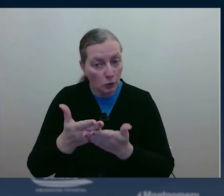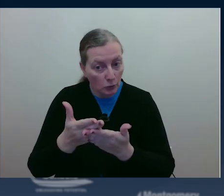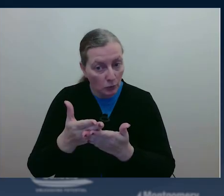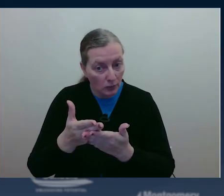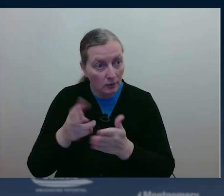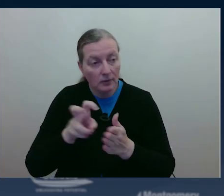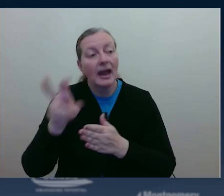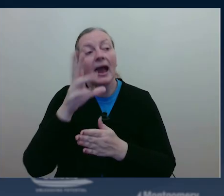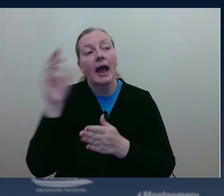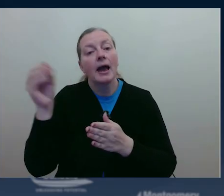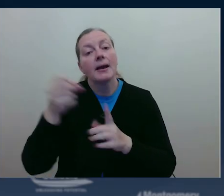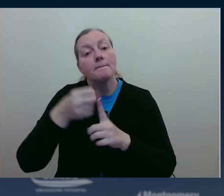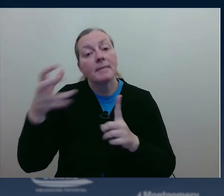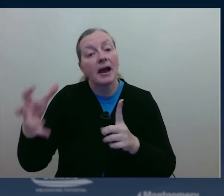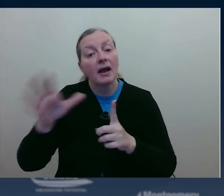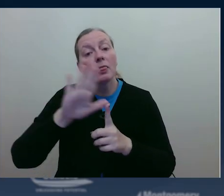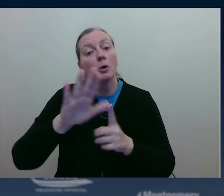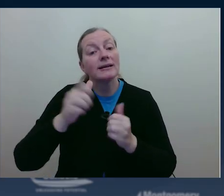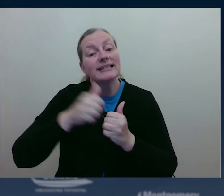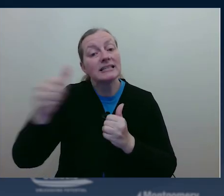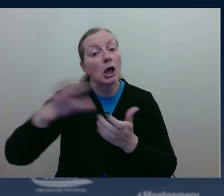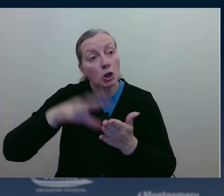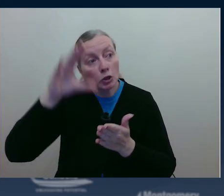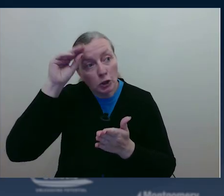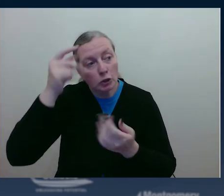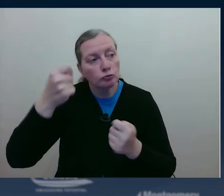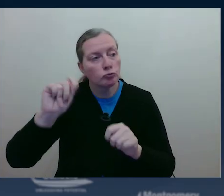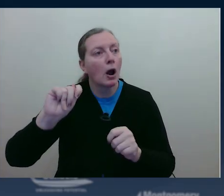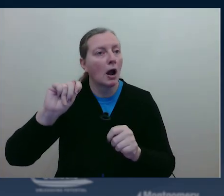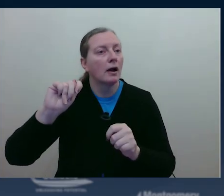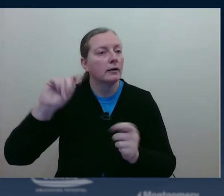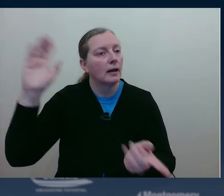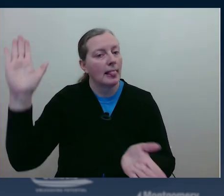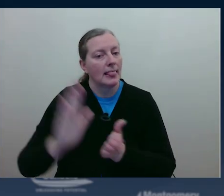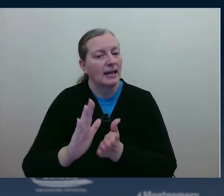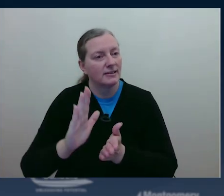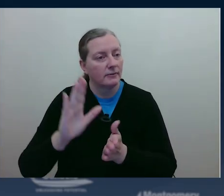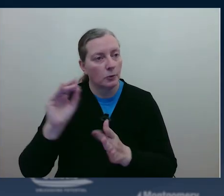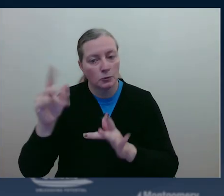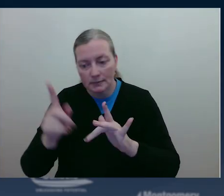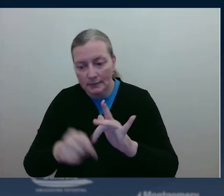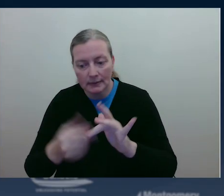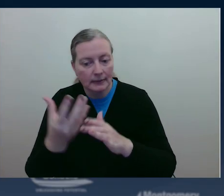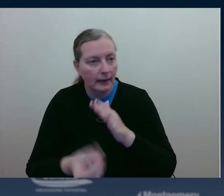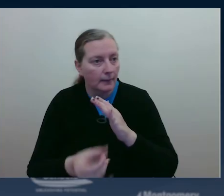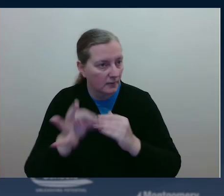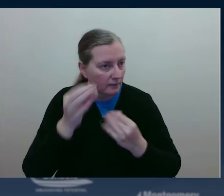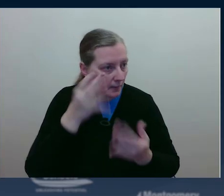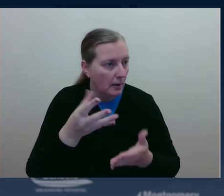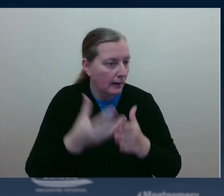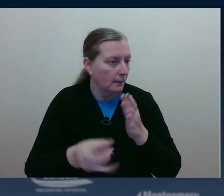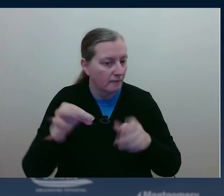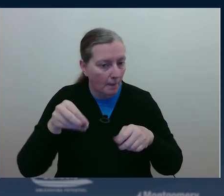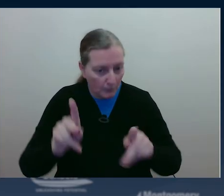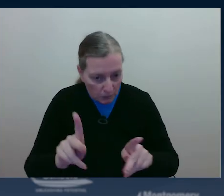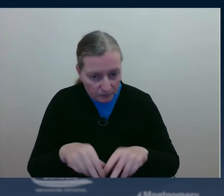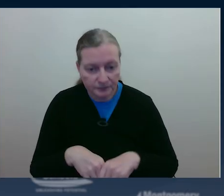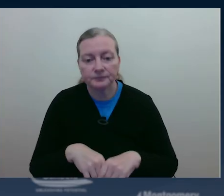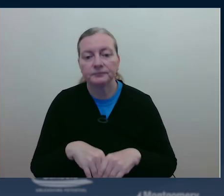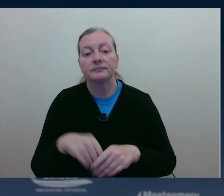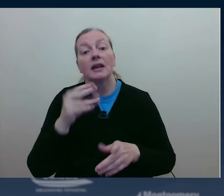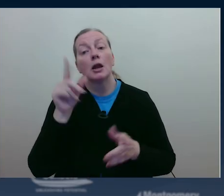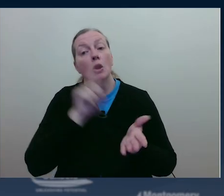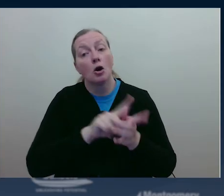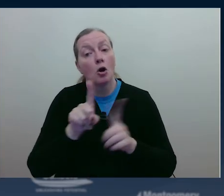access gaps, and offering authentic research experiences. The project team also recommends that business, finance,